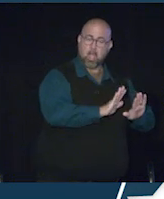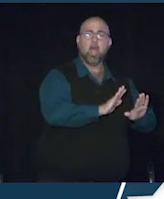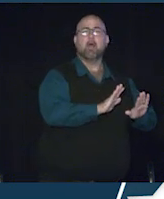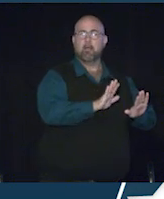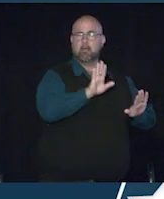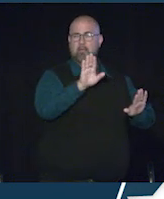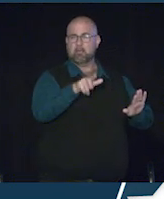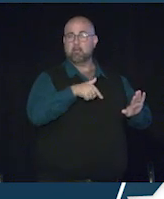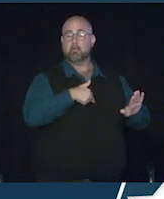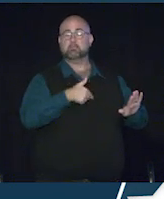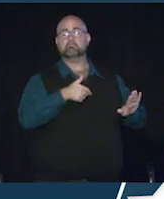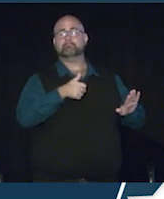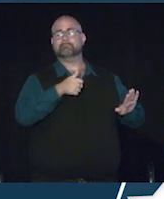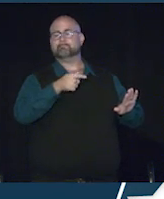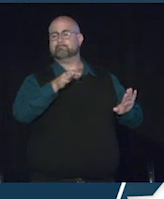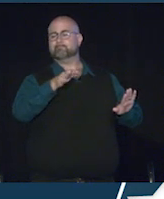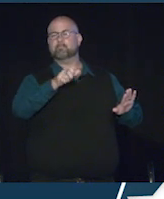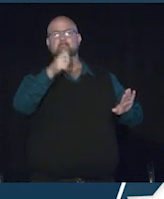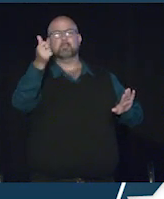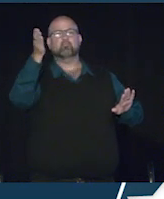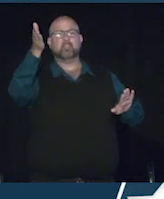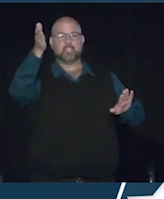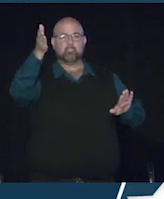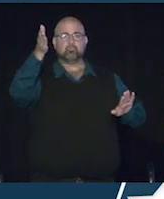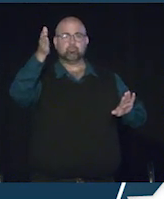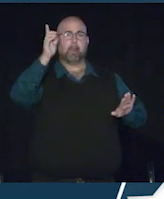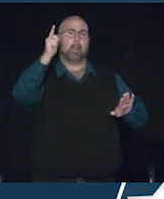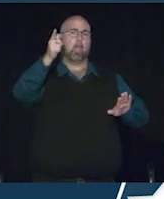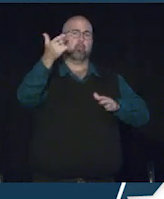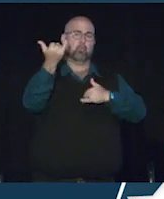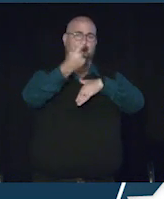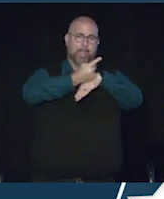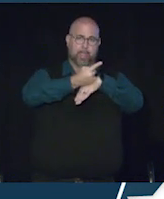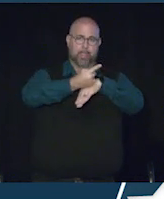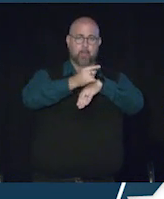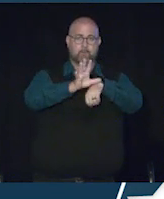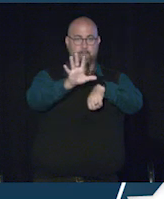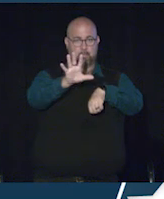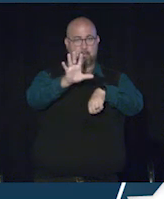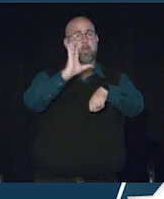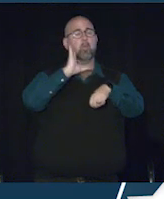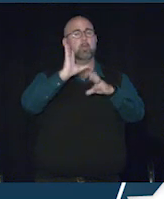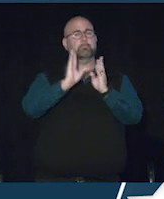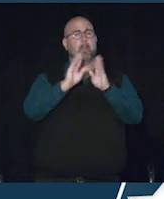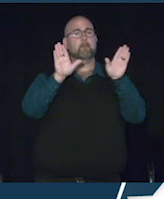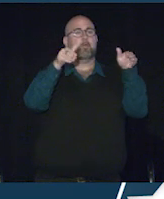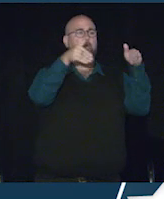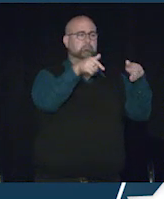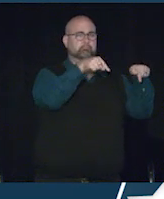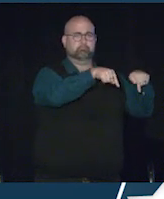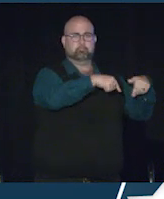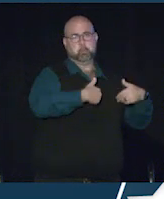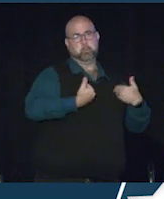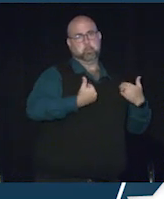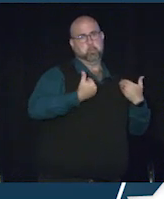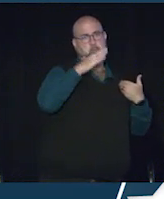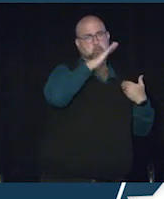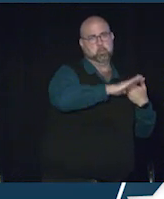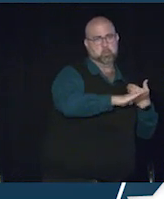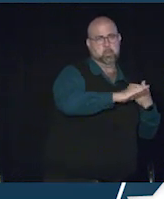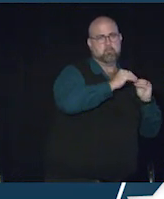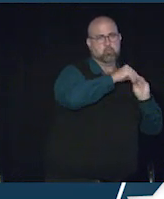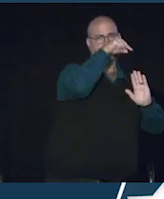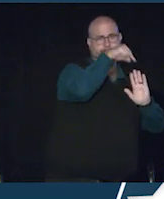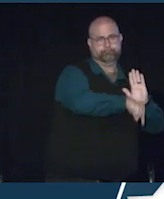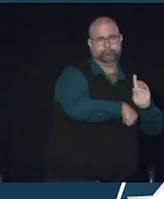encourage you to check out our presentation later today at 5 o'clock in Celebration 5. That will go more in depth into